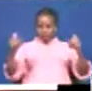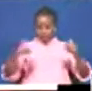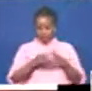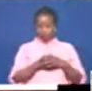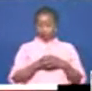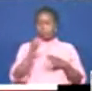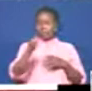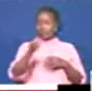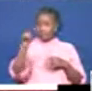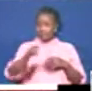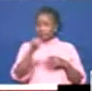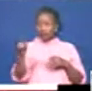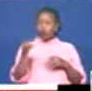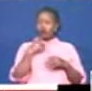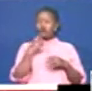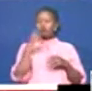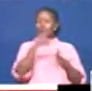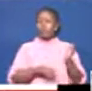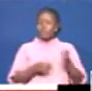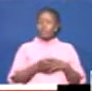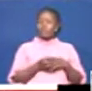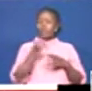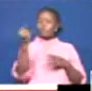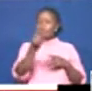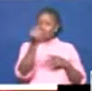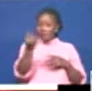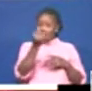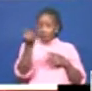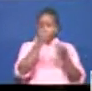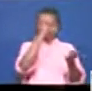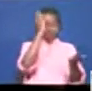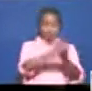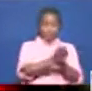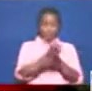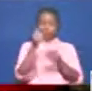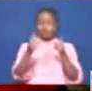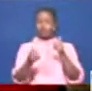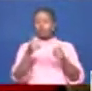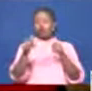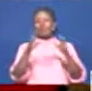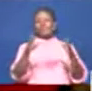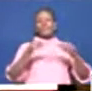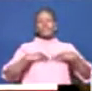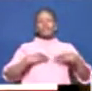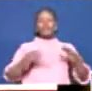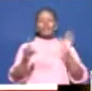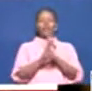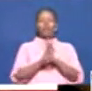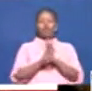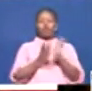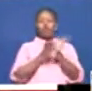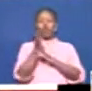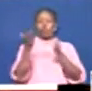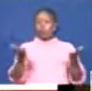to say that the only elections, the only verification that is acceptable under the law is verification